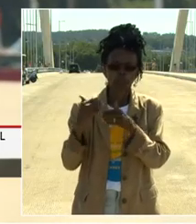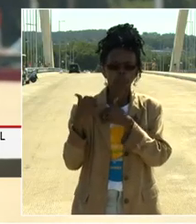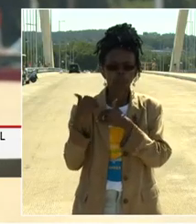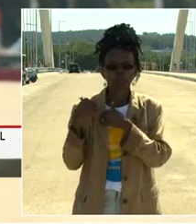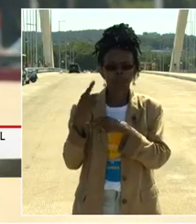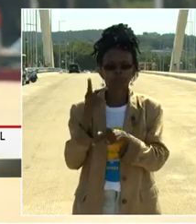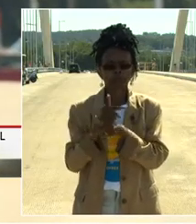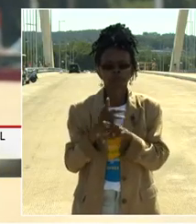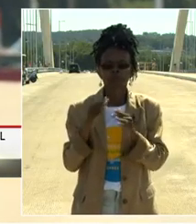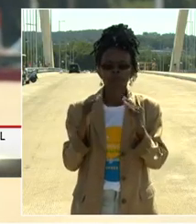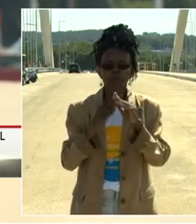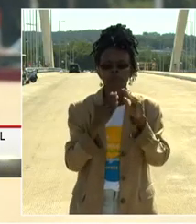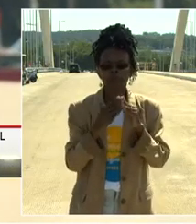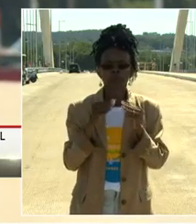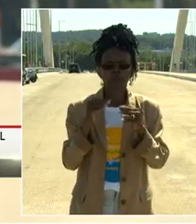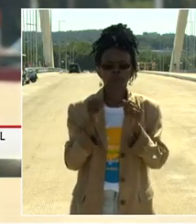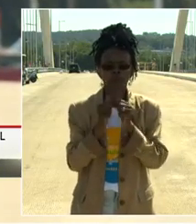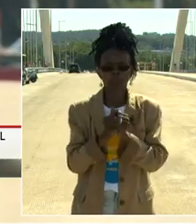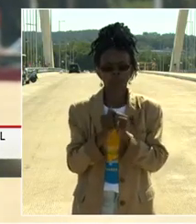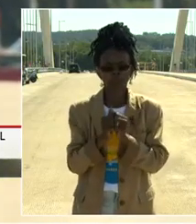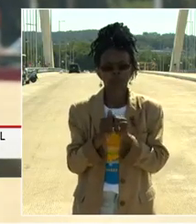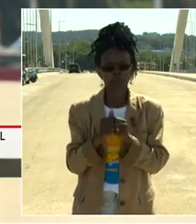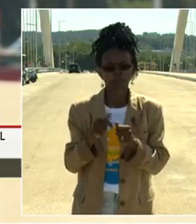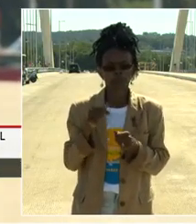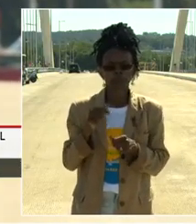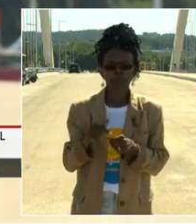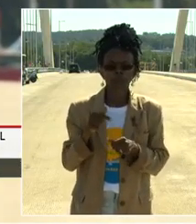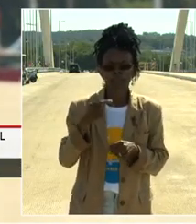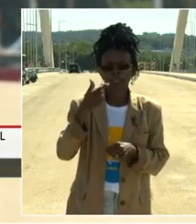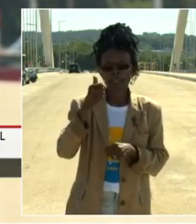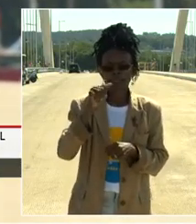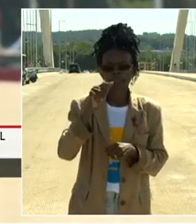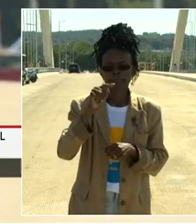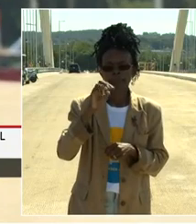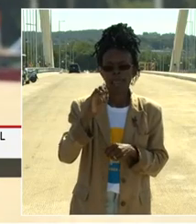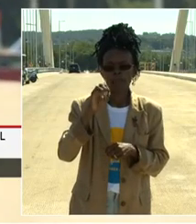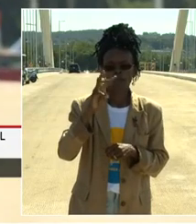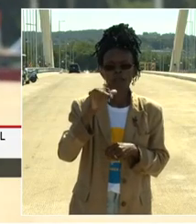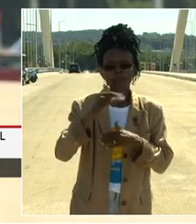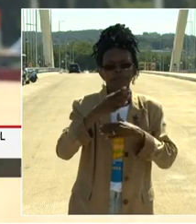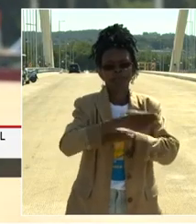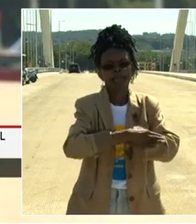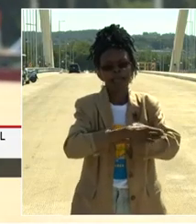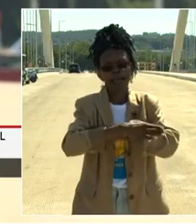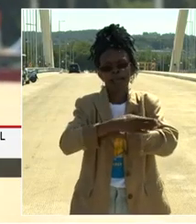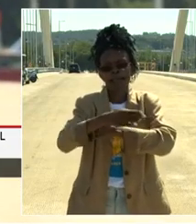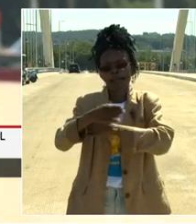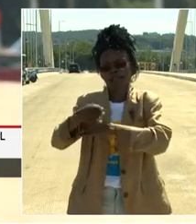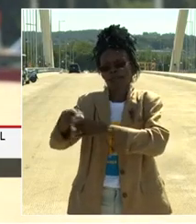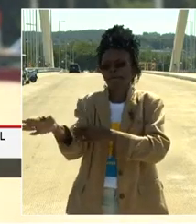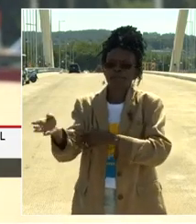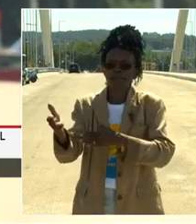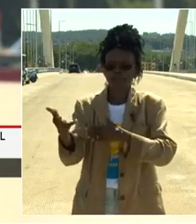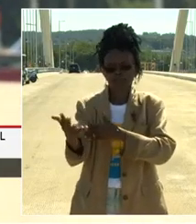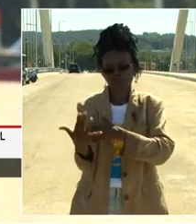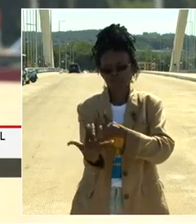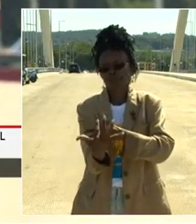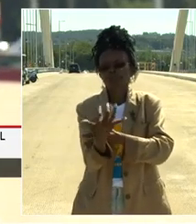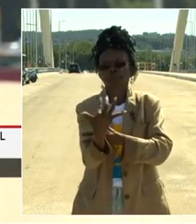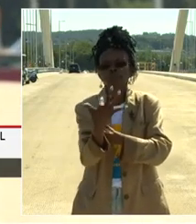and it is a gateway to the D.C. economy. This